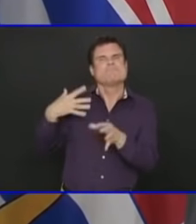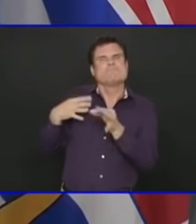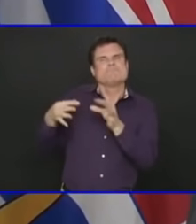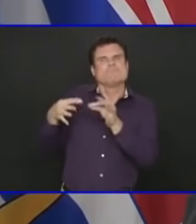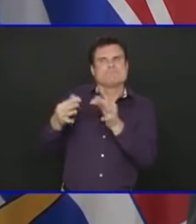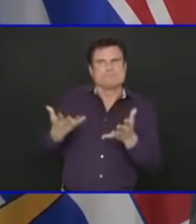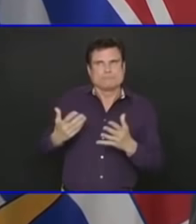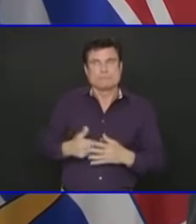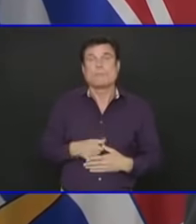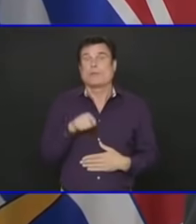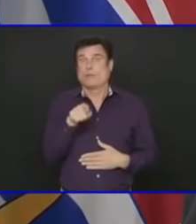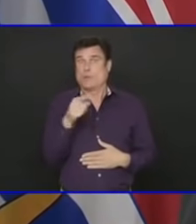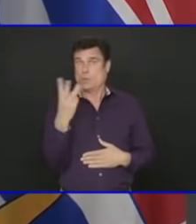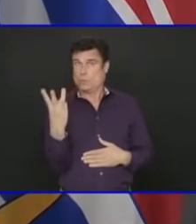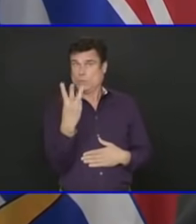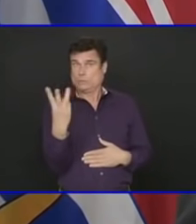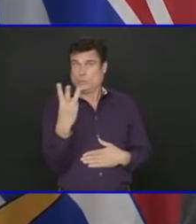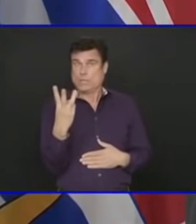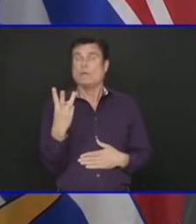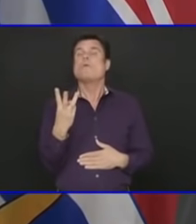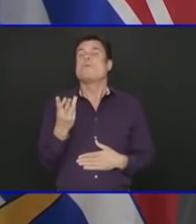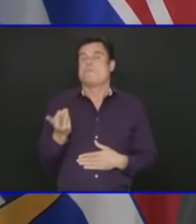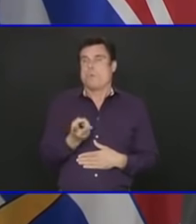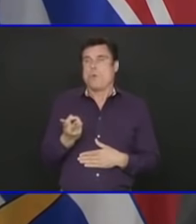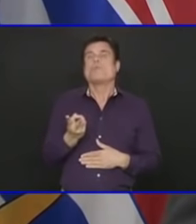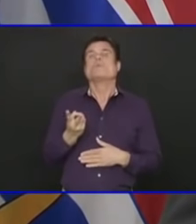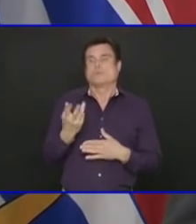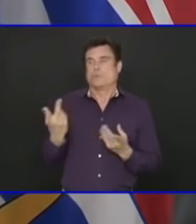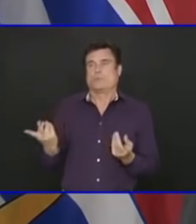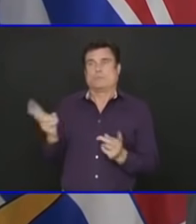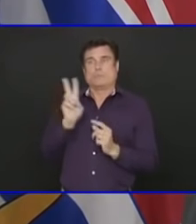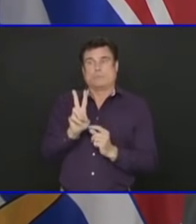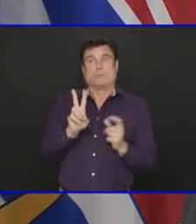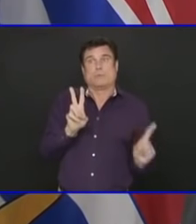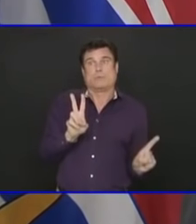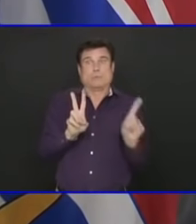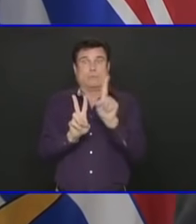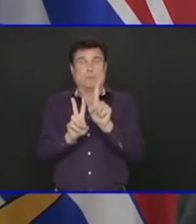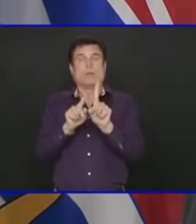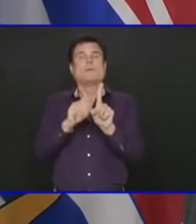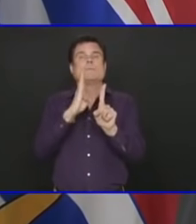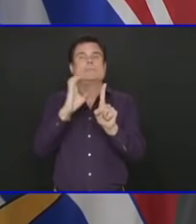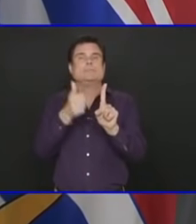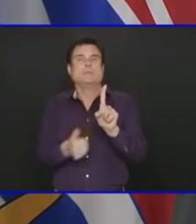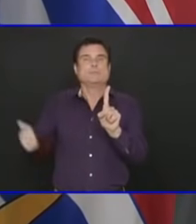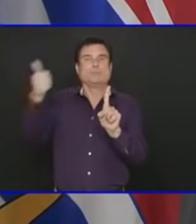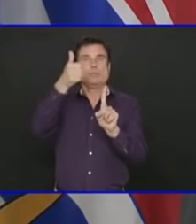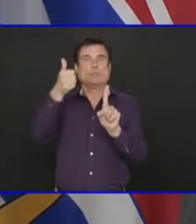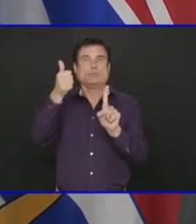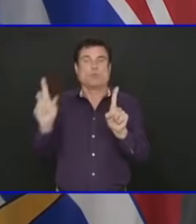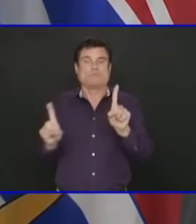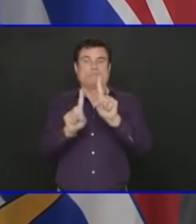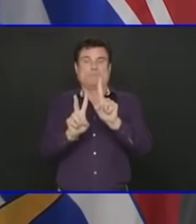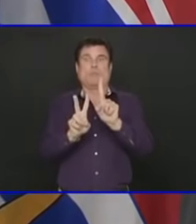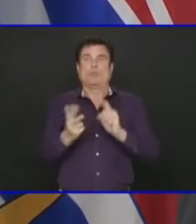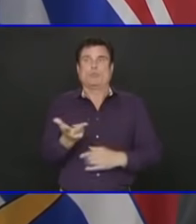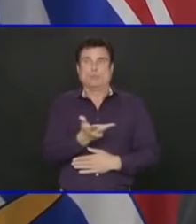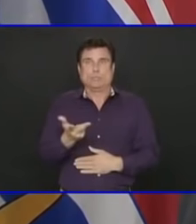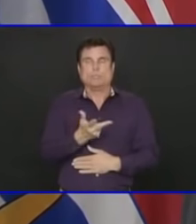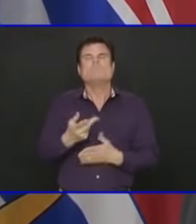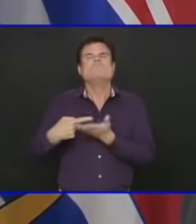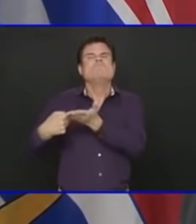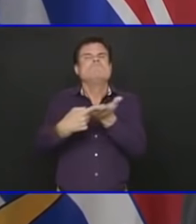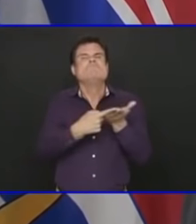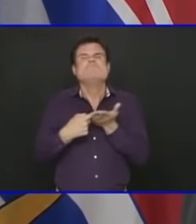going forward strategy. And so that's your sense of what happens in the next few days. We're honored to be here, Dr. Henry and I,